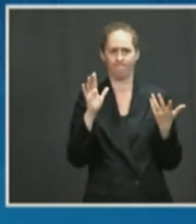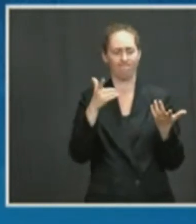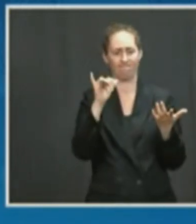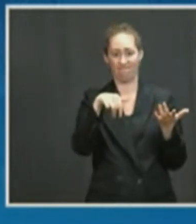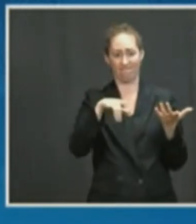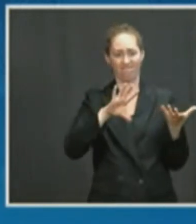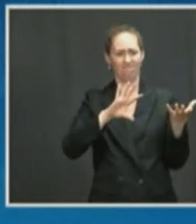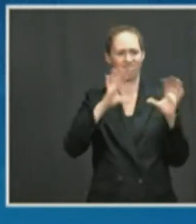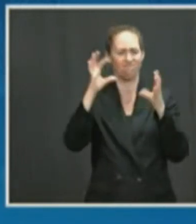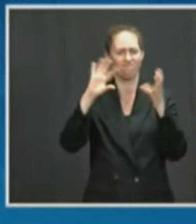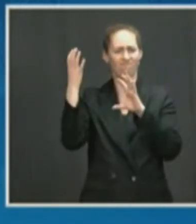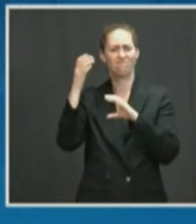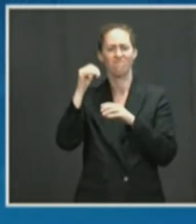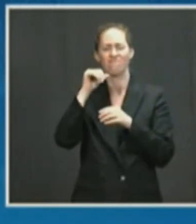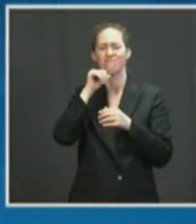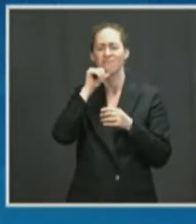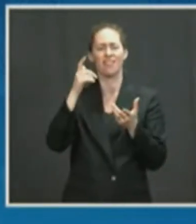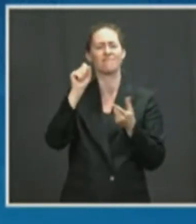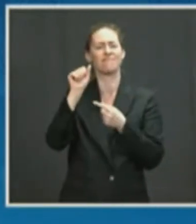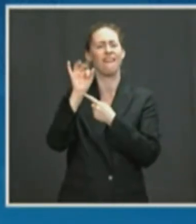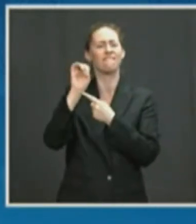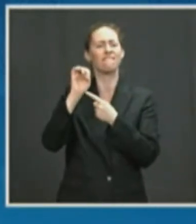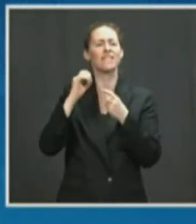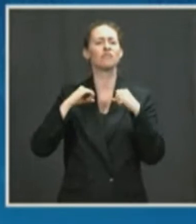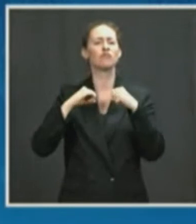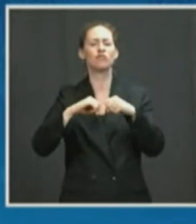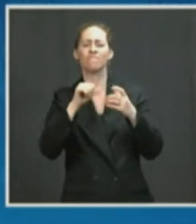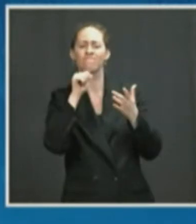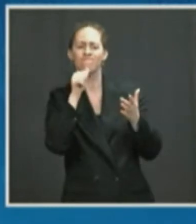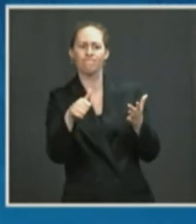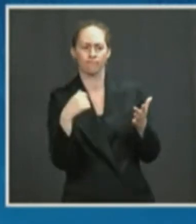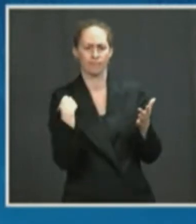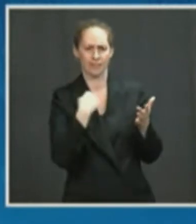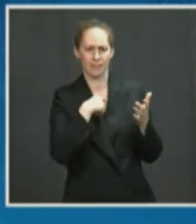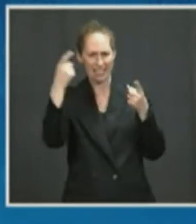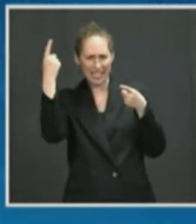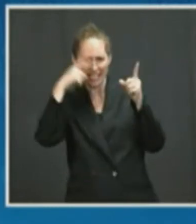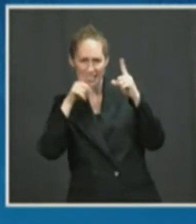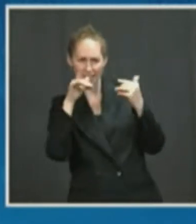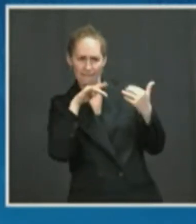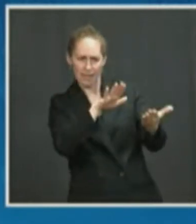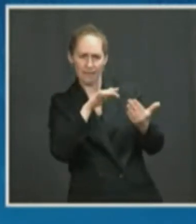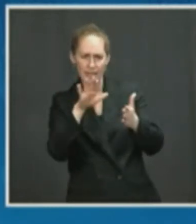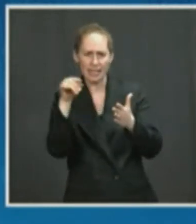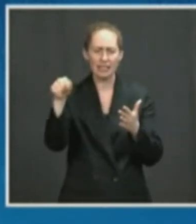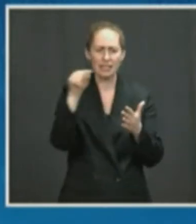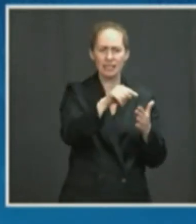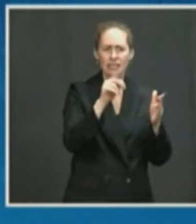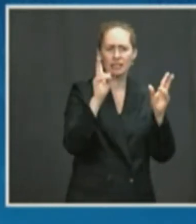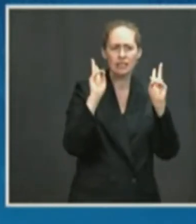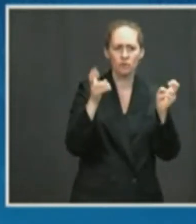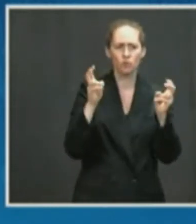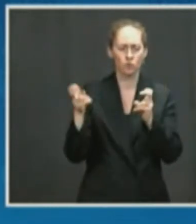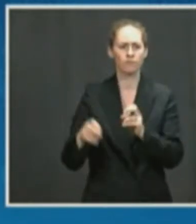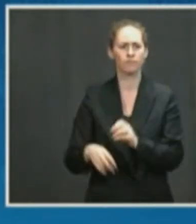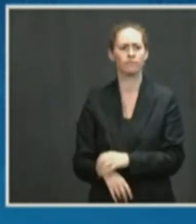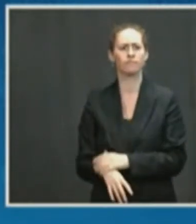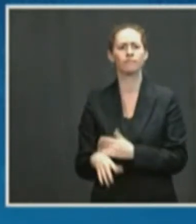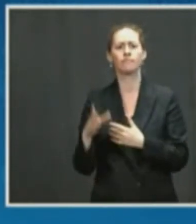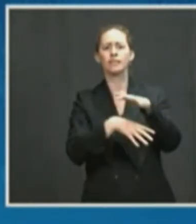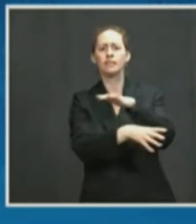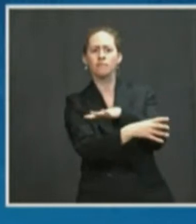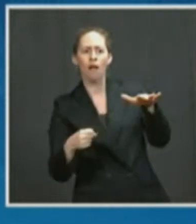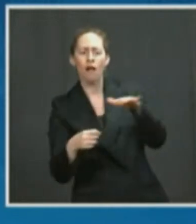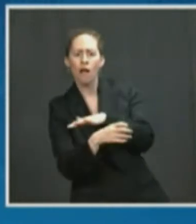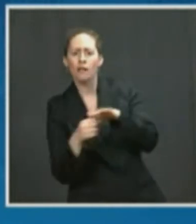Our nations have collaborated on these issues, and we will create a smuggling and human trafficking task force, which will work with